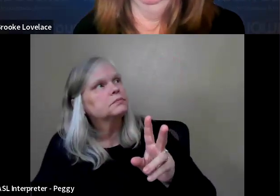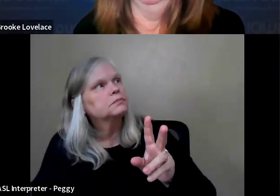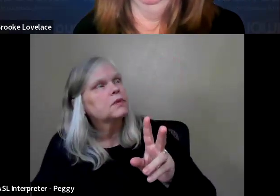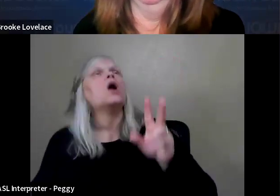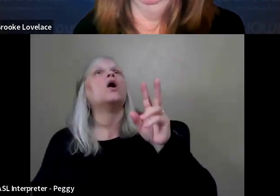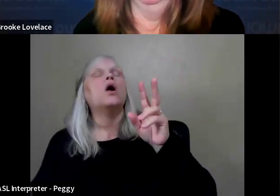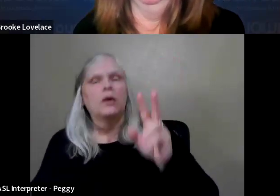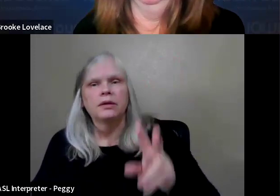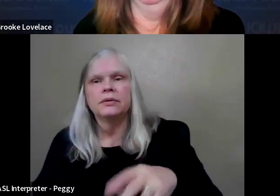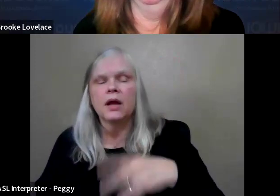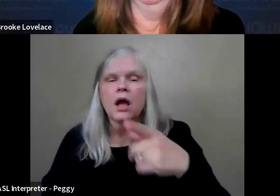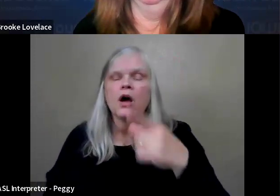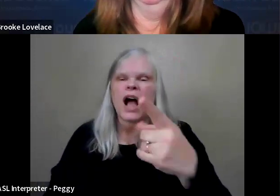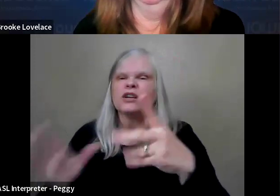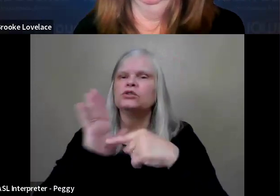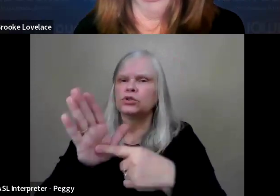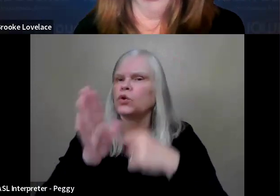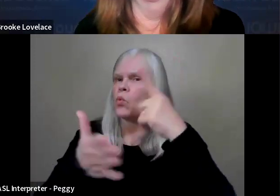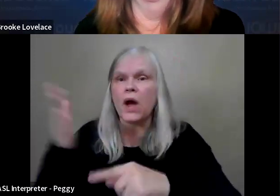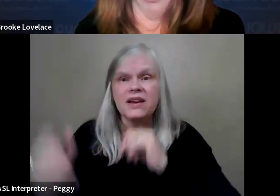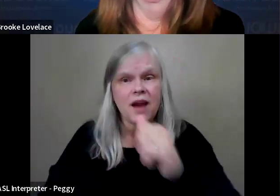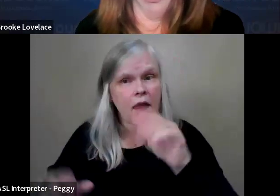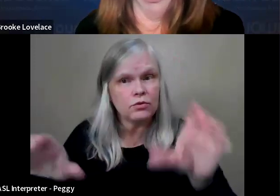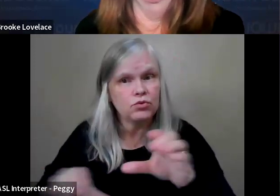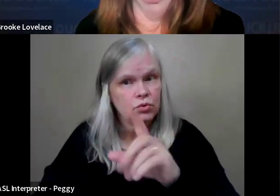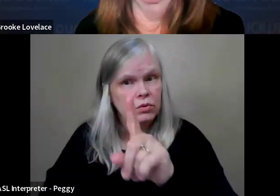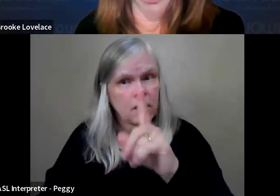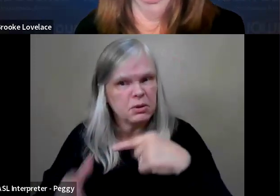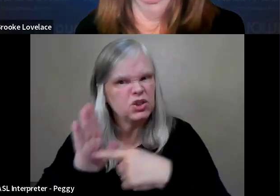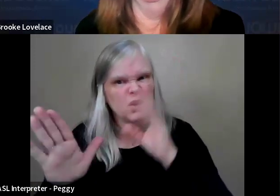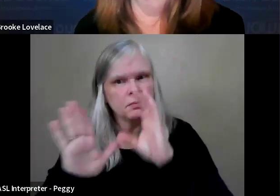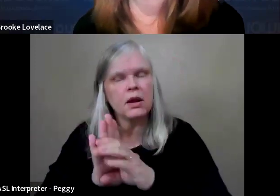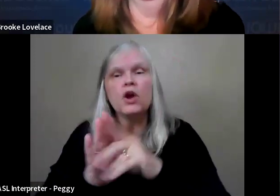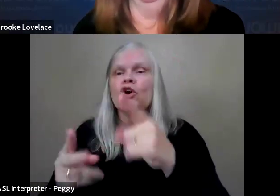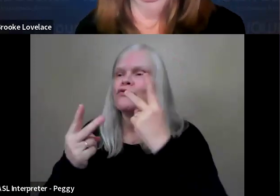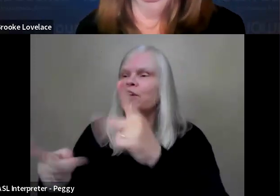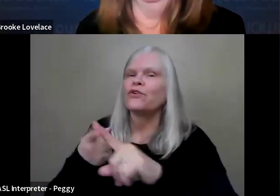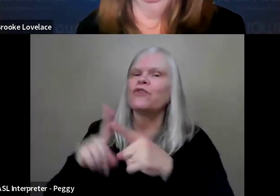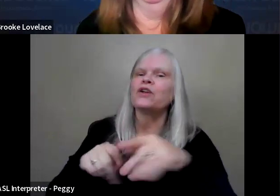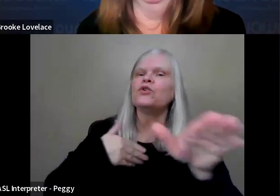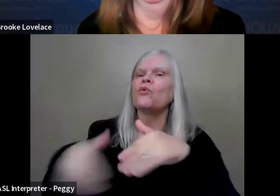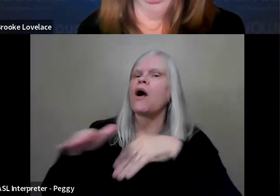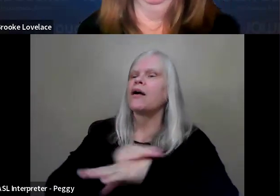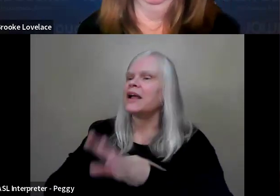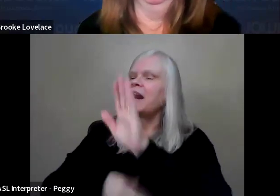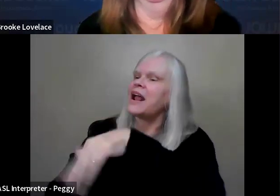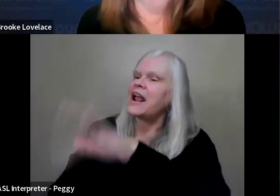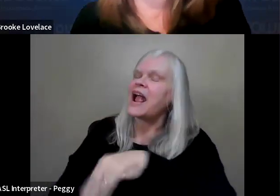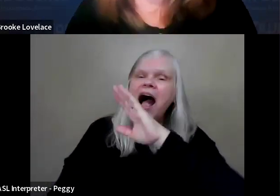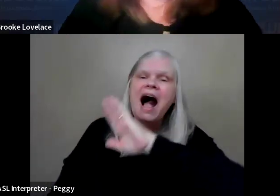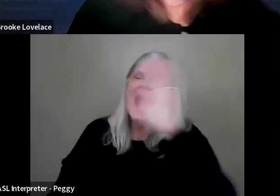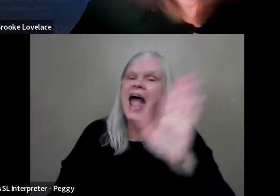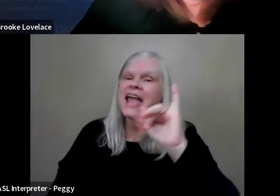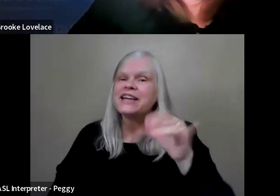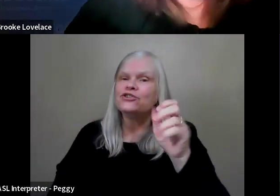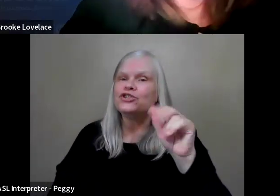a demo here of what not to do. Maybe you're visiting a friend with dementia and you walk in and say, "Hey Jean, how's